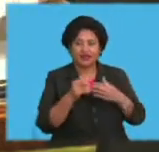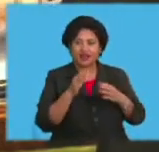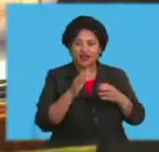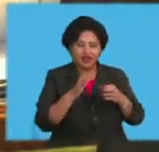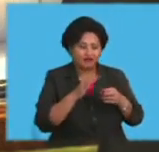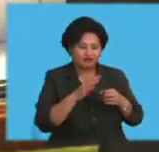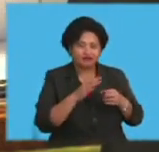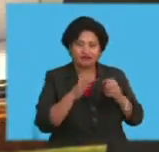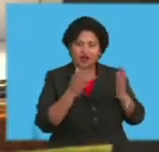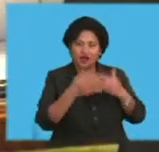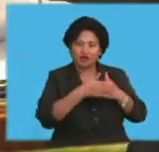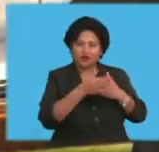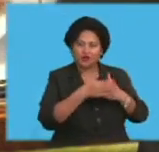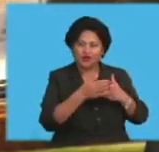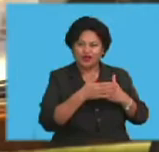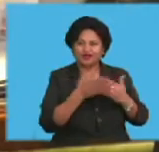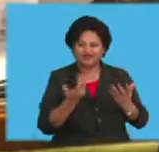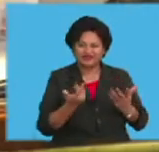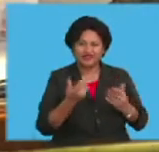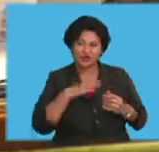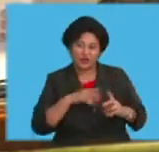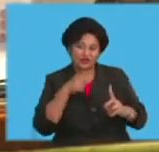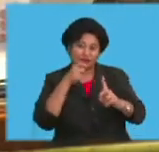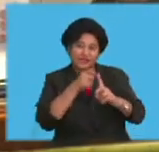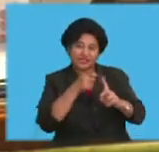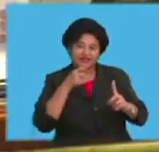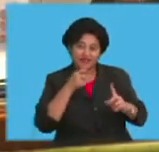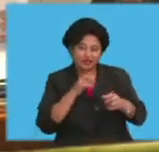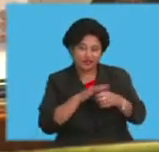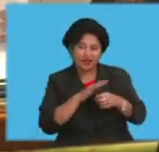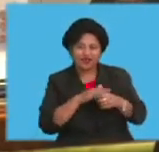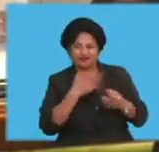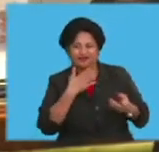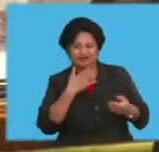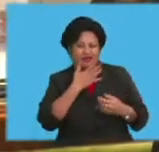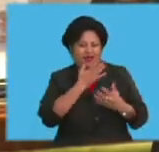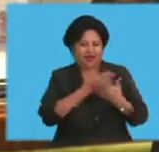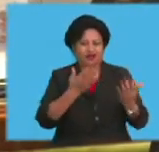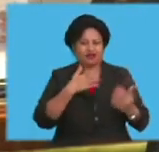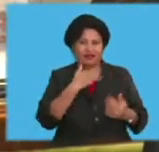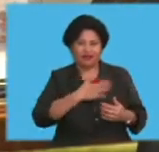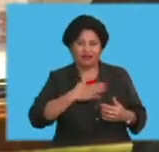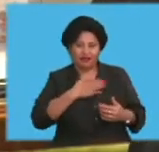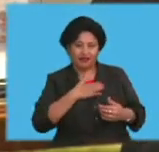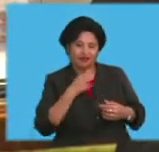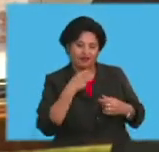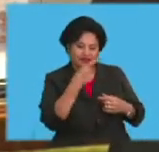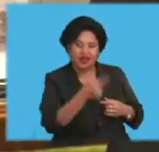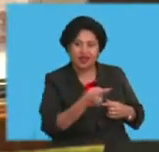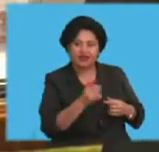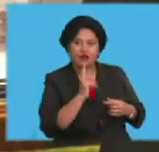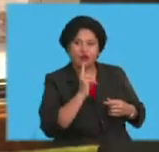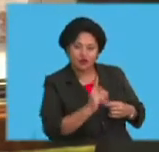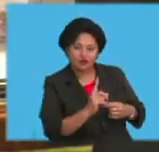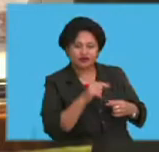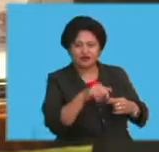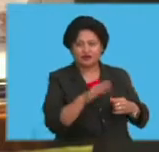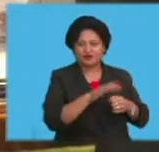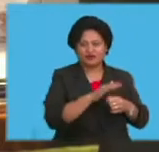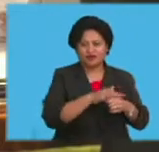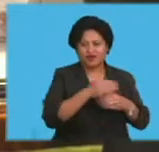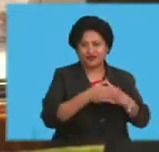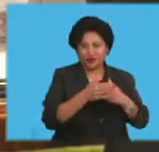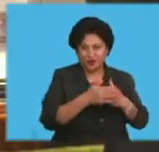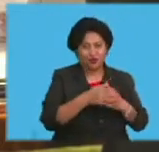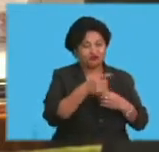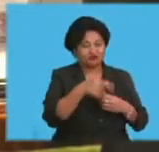identified this particular Fiji-based company as a missing puzzle in the value chain. And our local MSME provides the raw